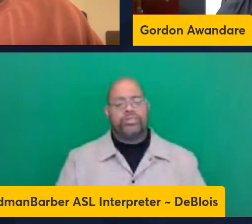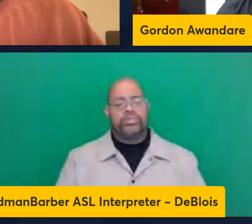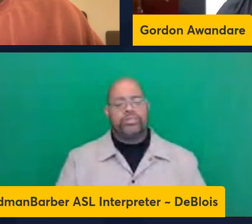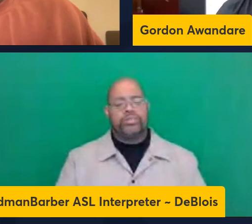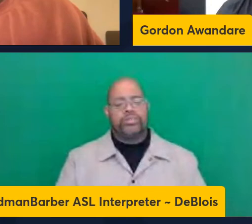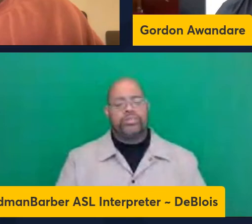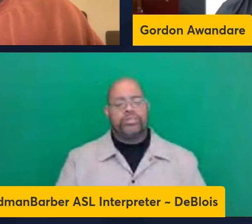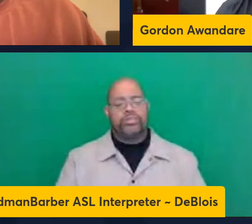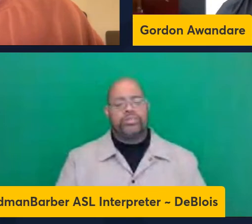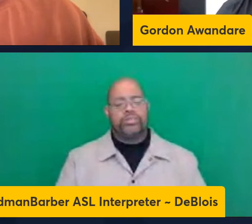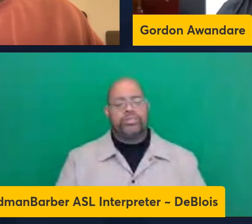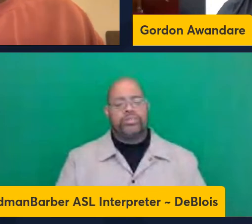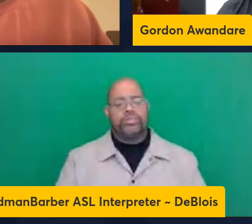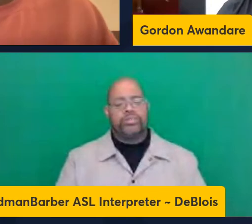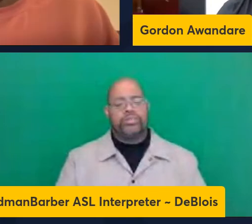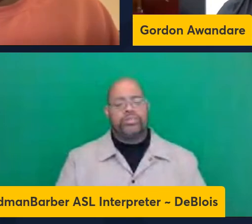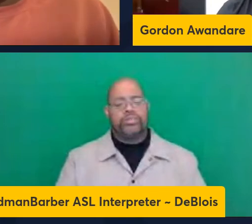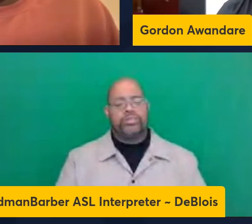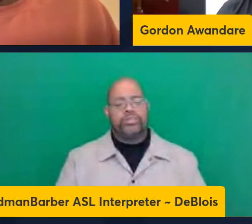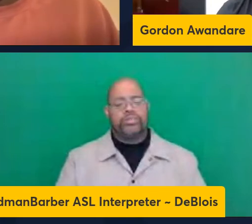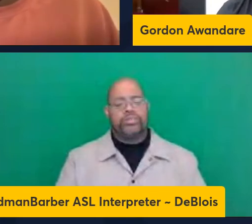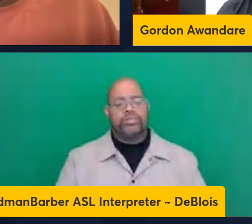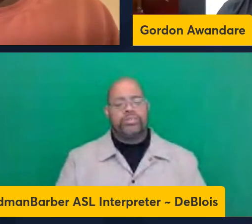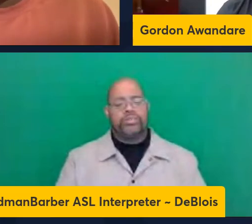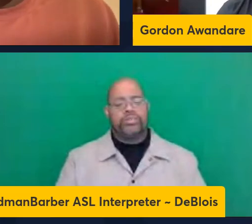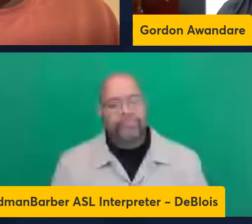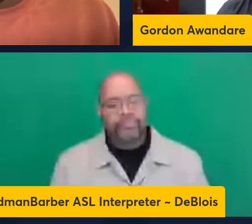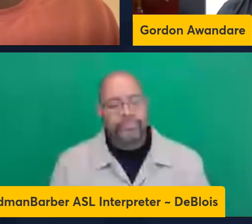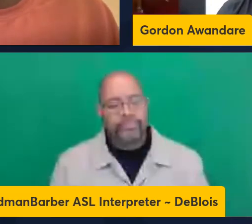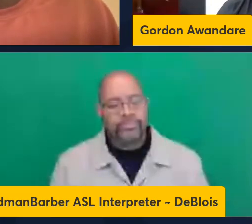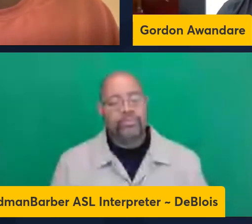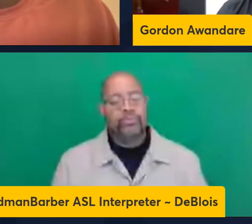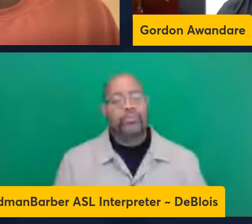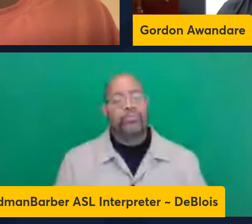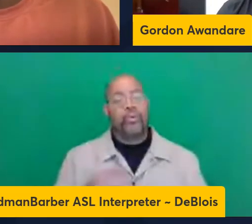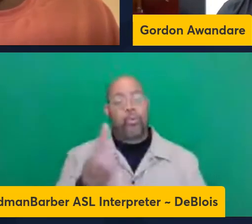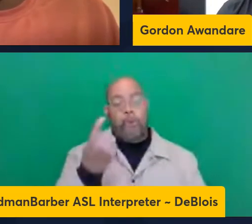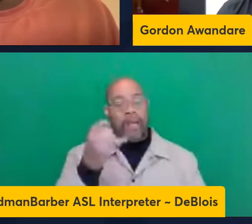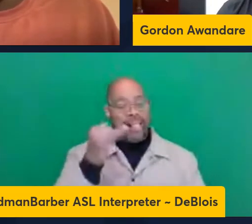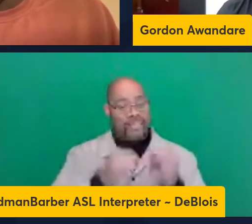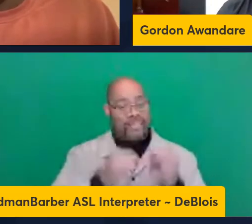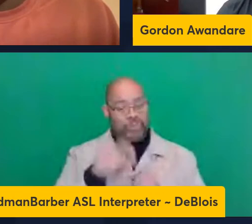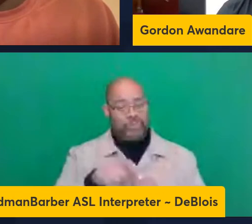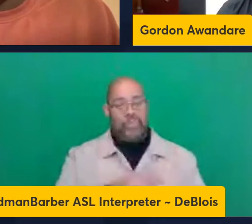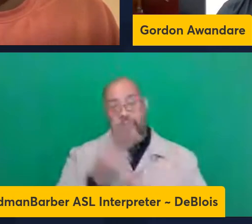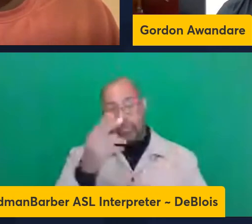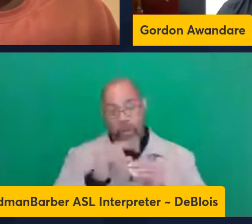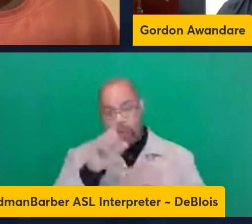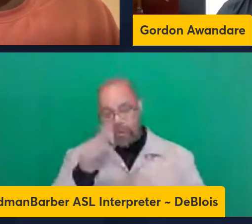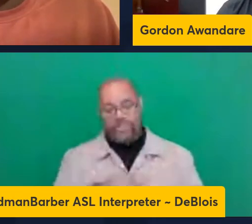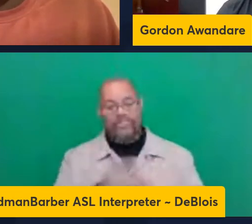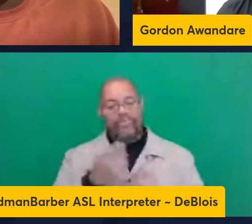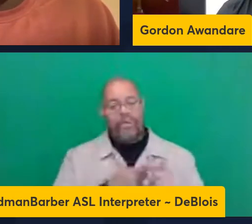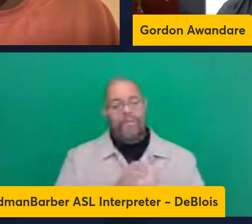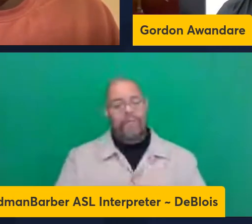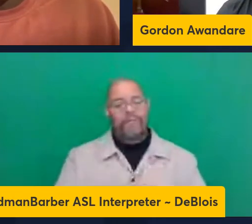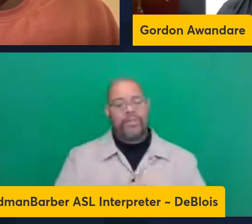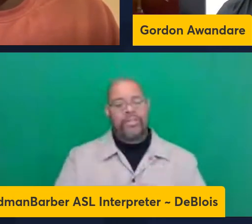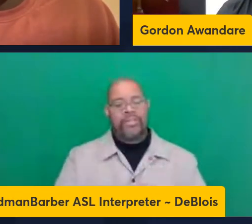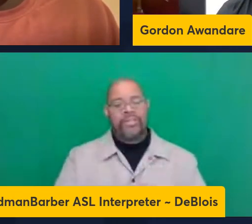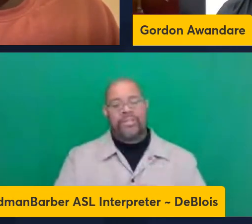sides. Good. Okay, so one more question. Okay, two more questions from